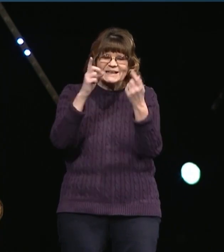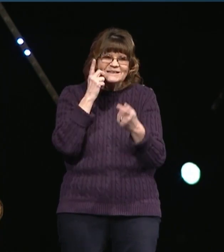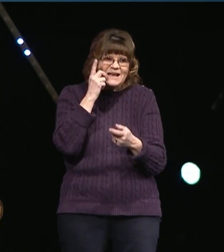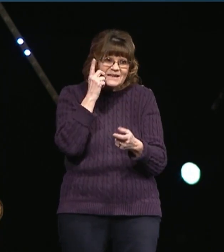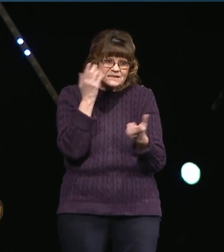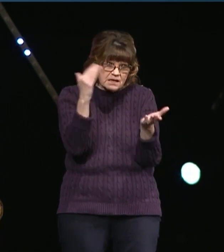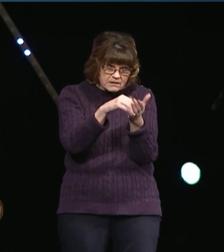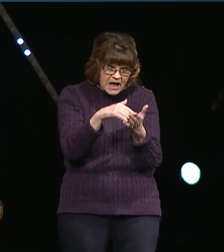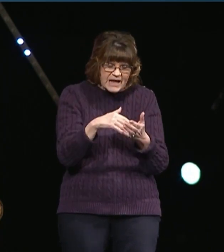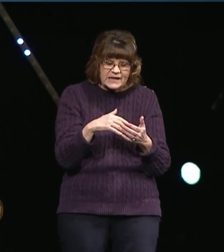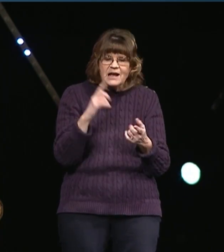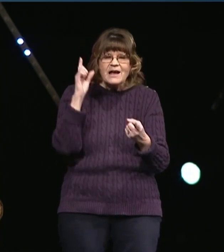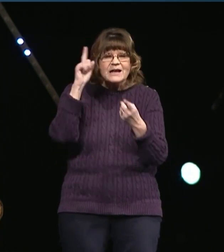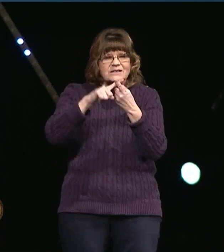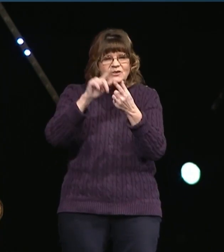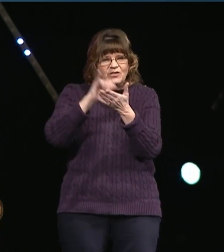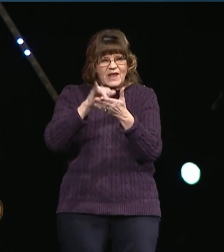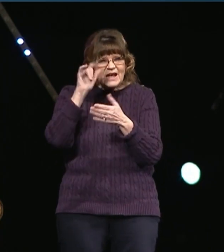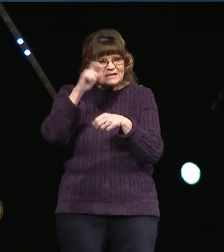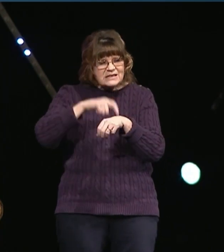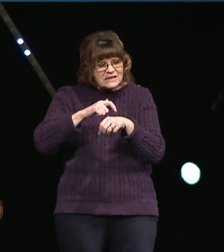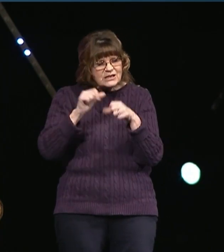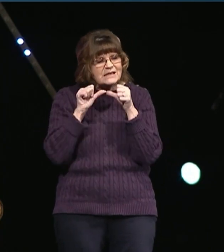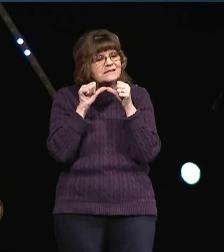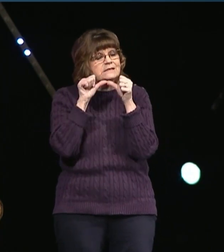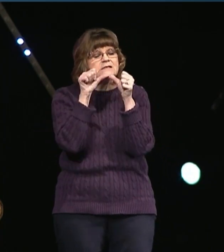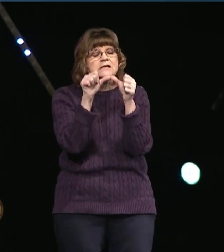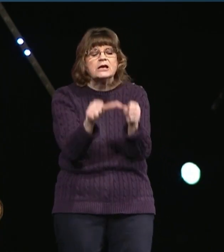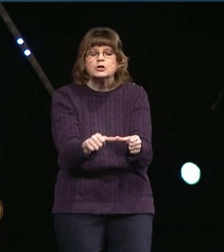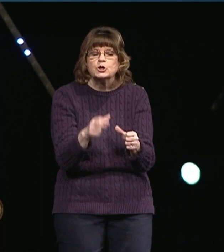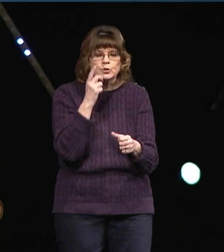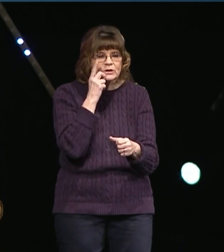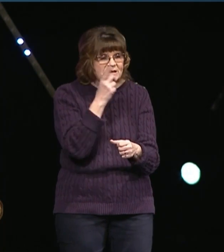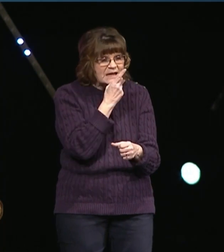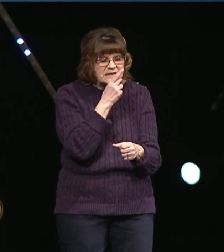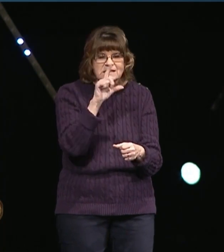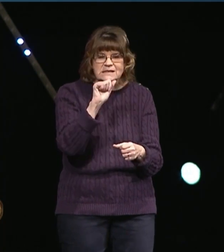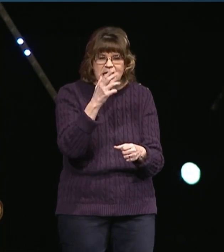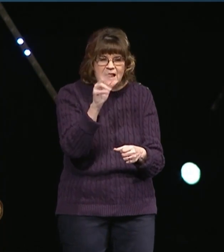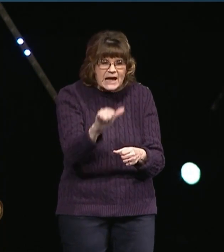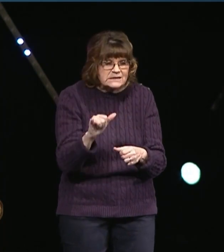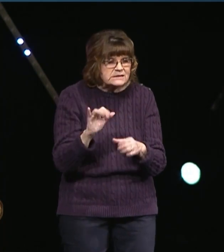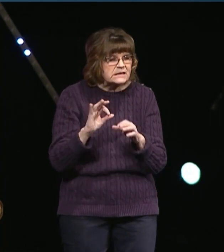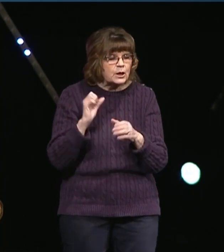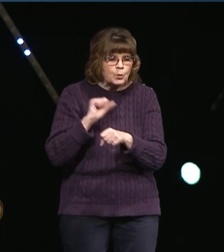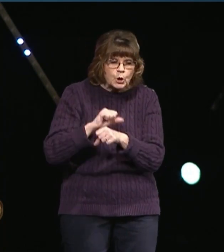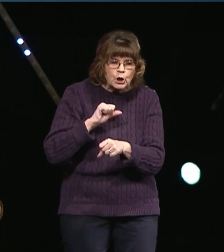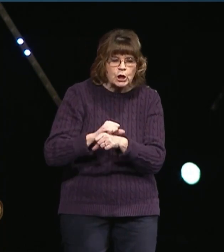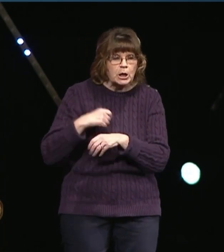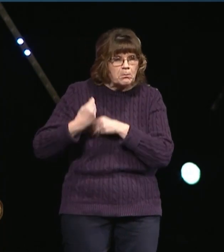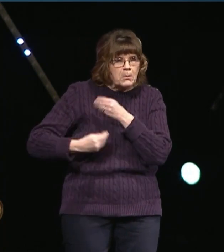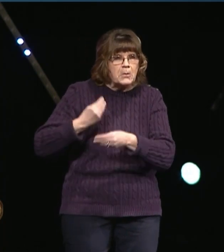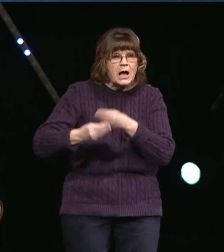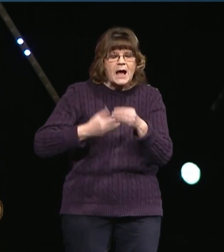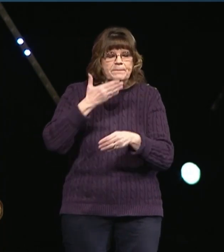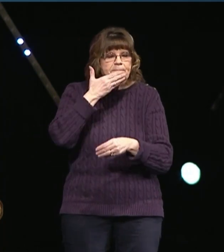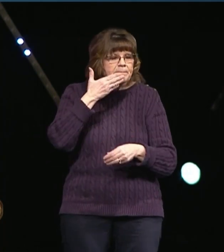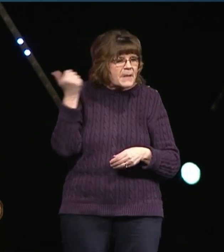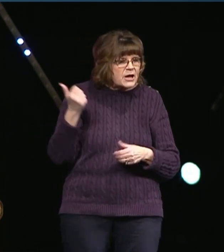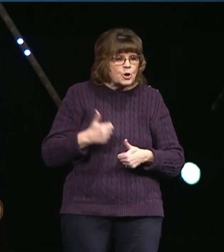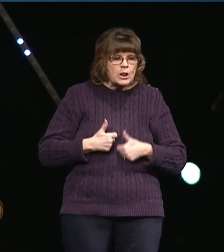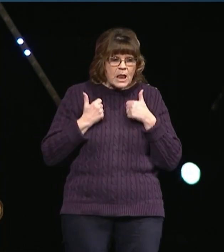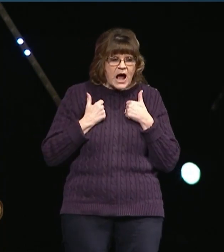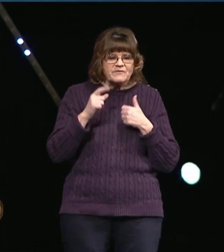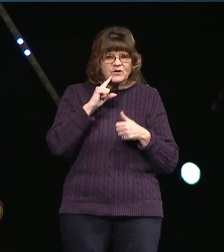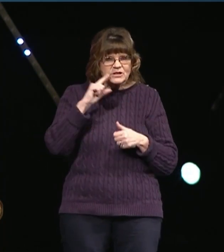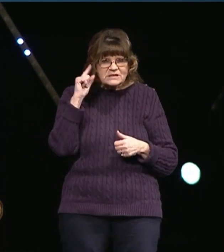Until then, I ask you to continue Dennis's legacy, creating a more equitable society for deaf and hearing persons alike,